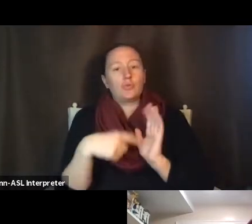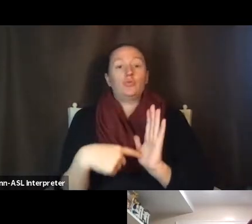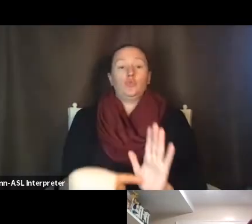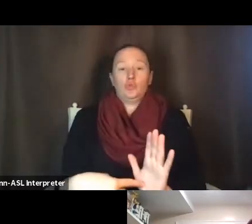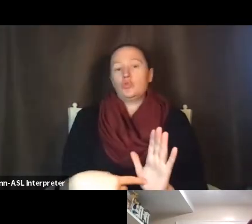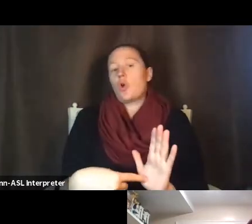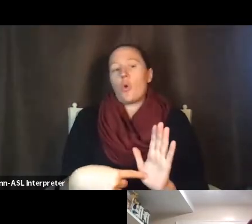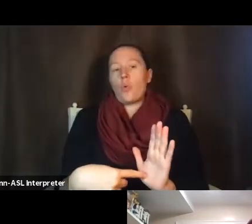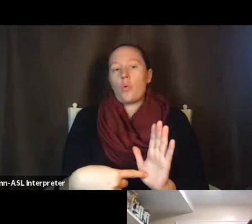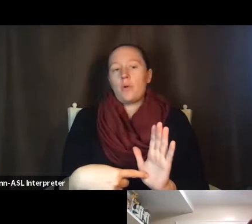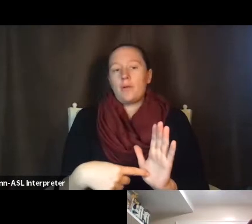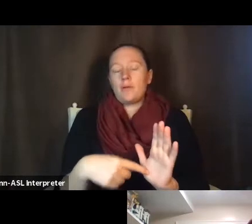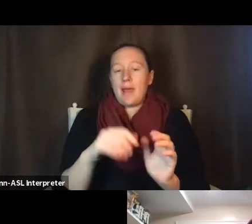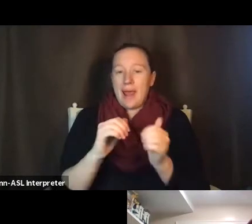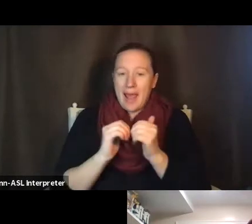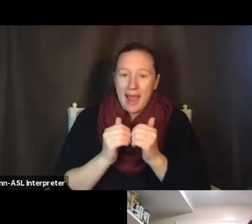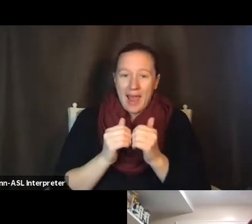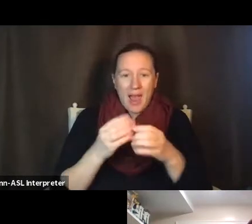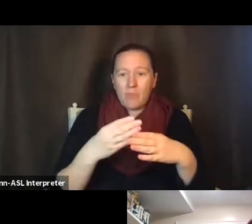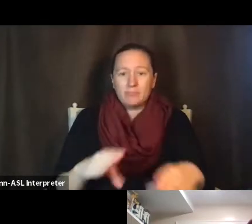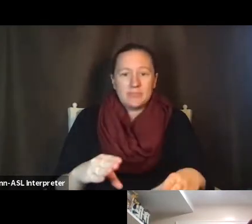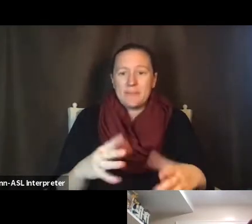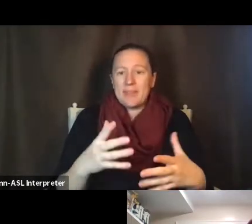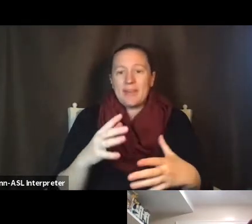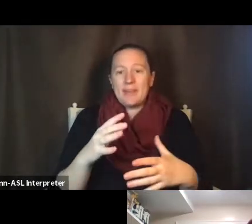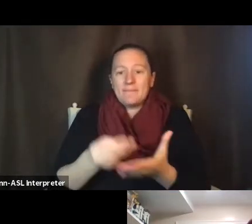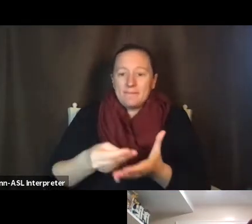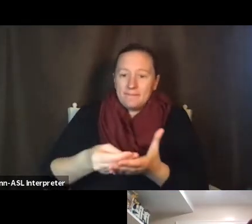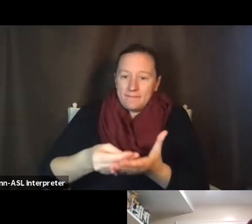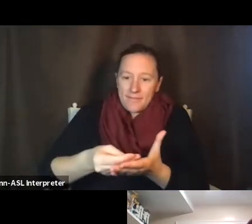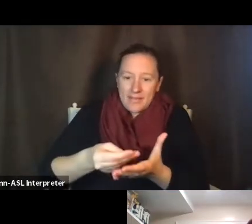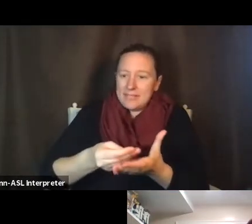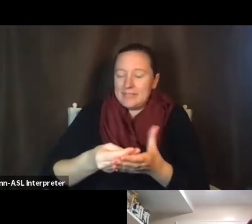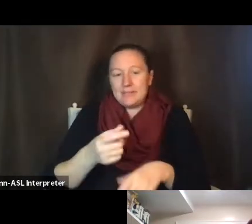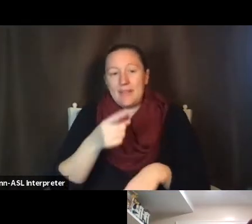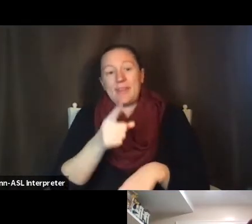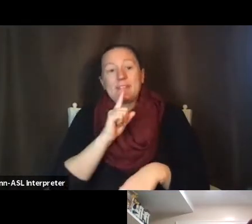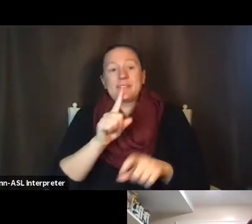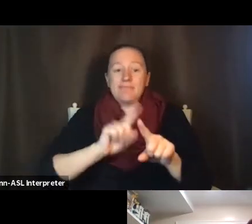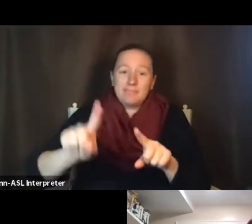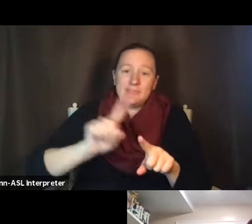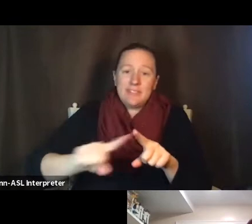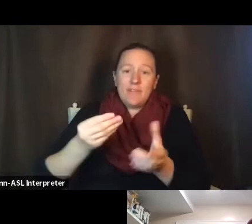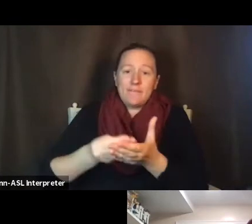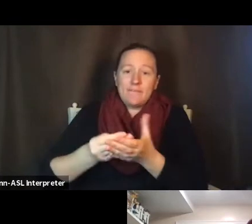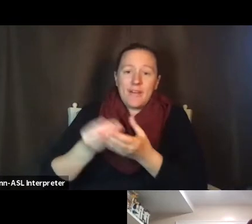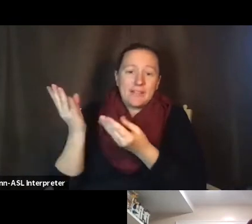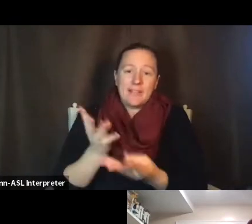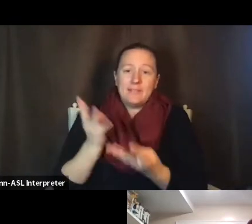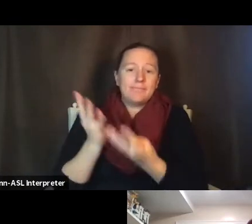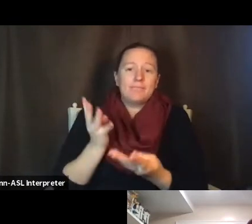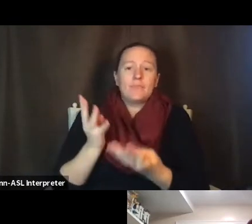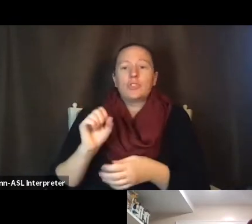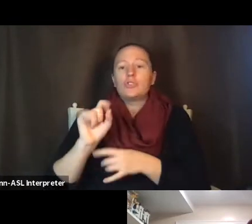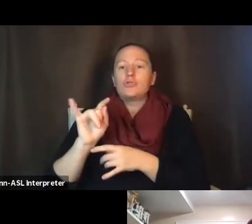show the fragmentation in our funding streams. So these are all of the different funding streams that fund behavioral health